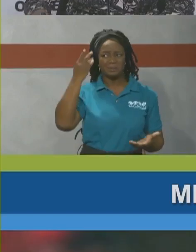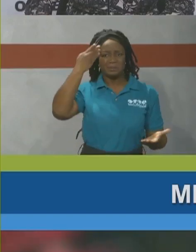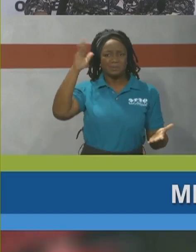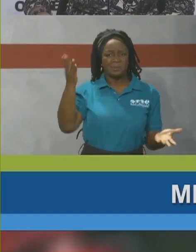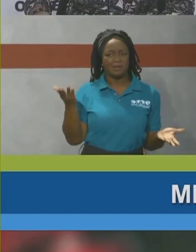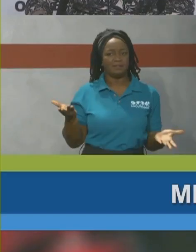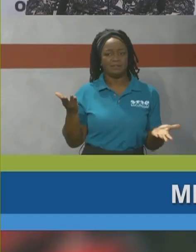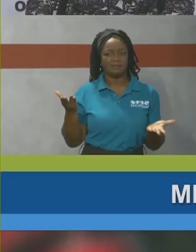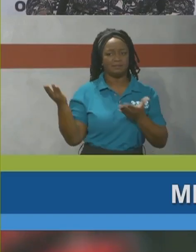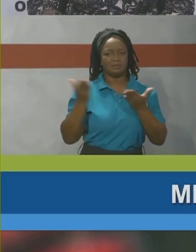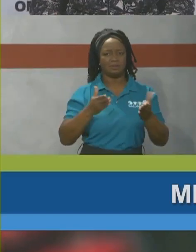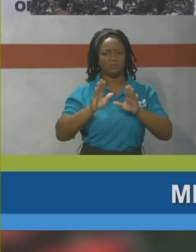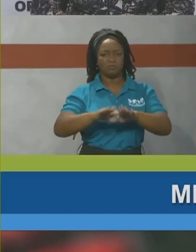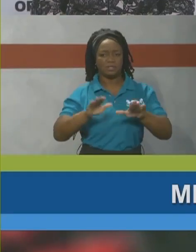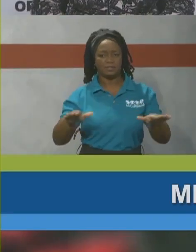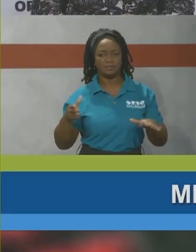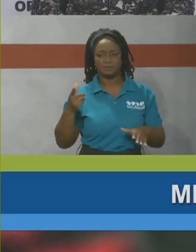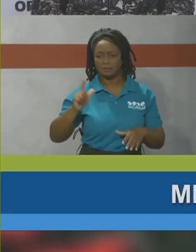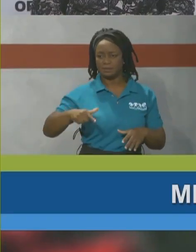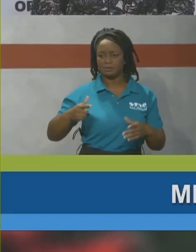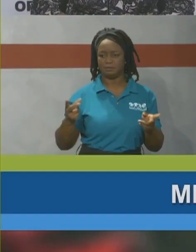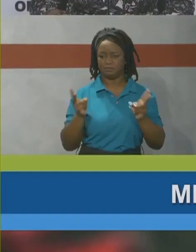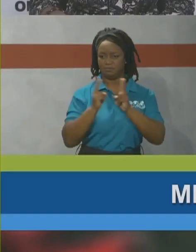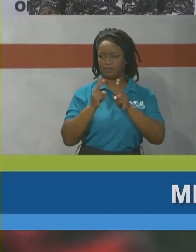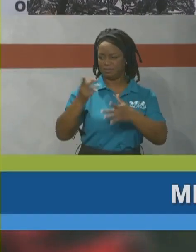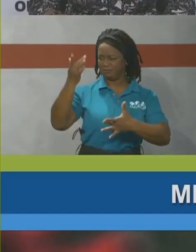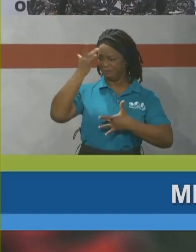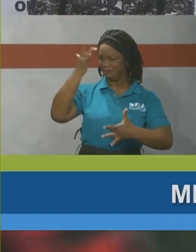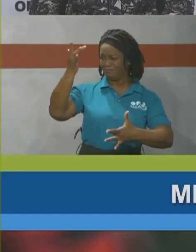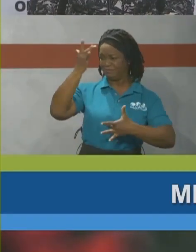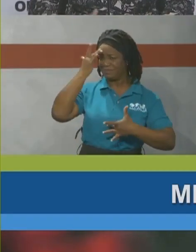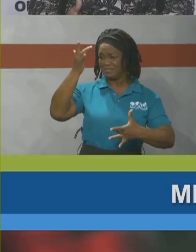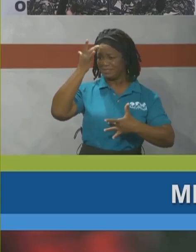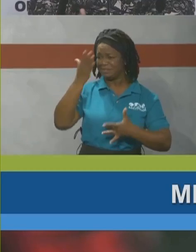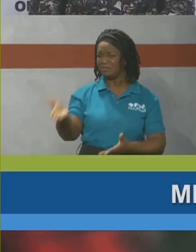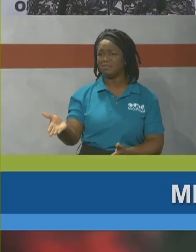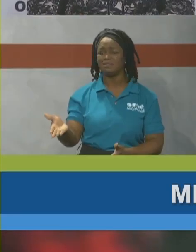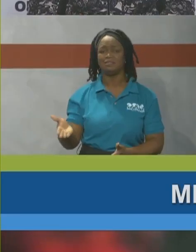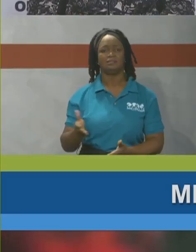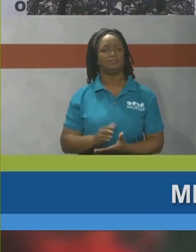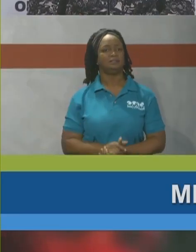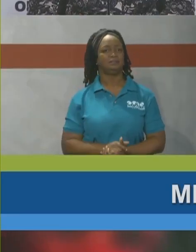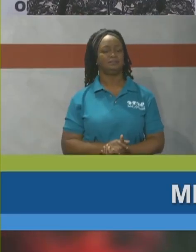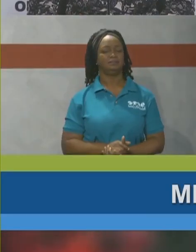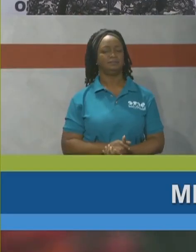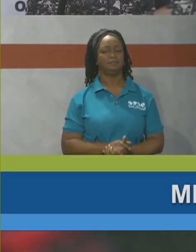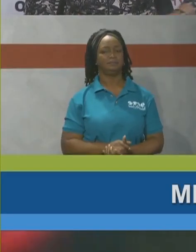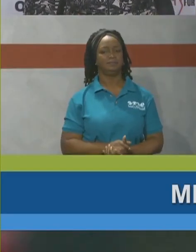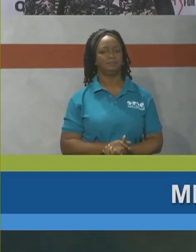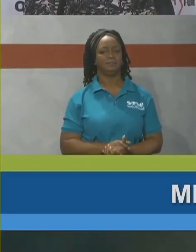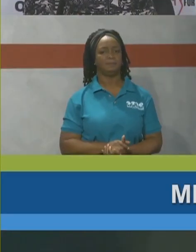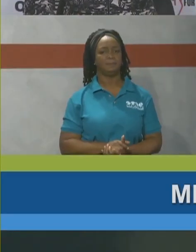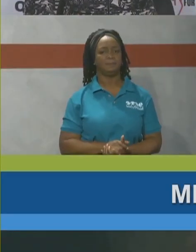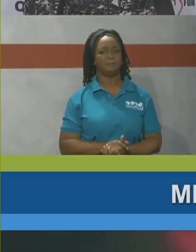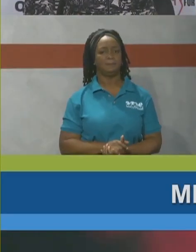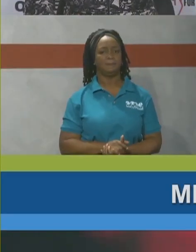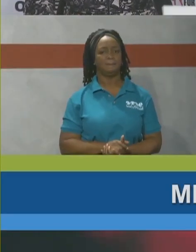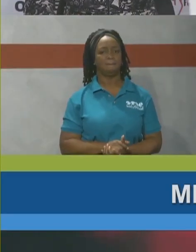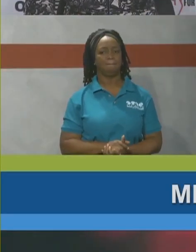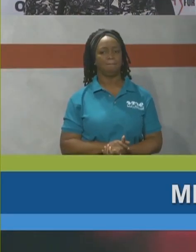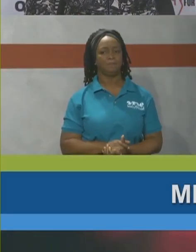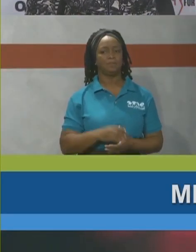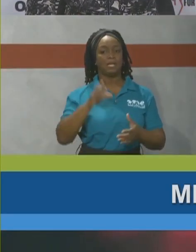in a bit later. So when they come into the parallel health system, they're a bit sicker than they would be usually. Next slide,